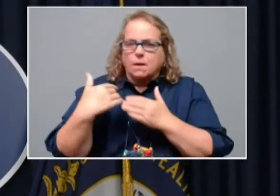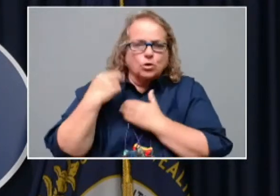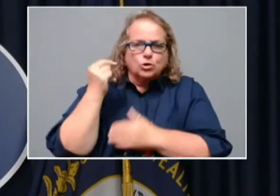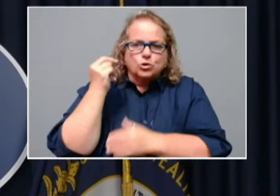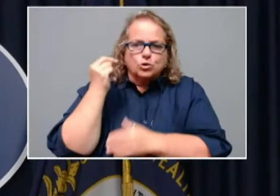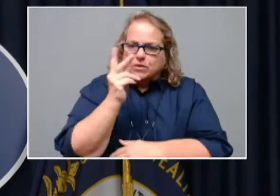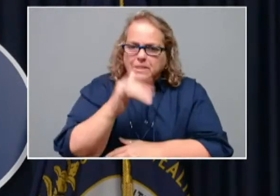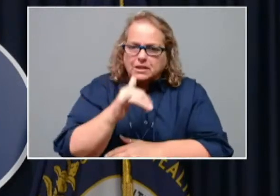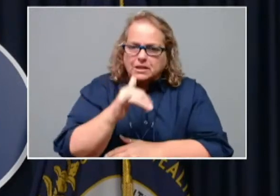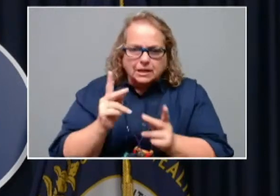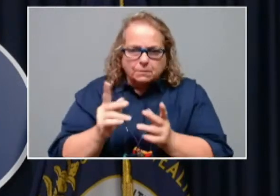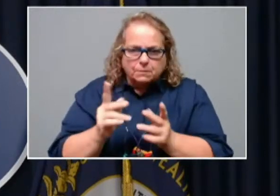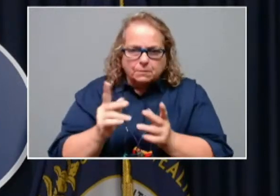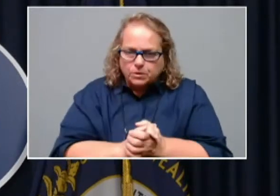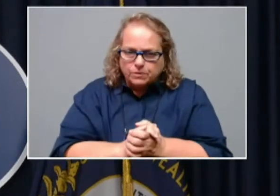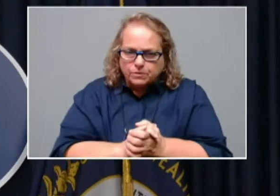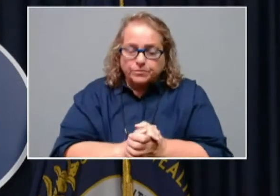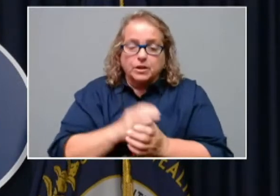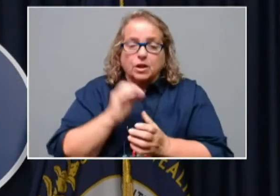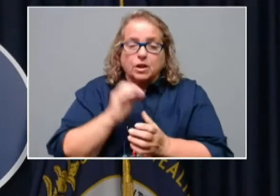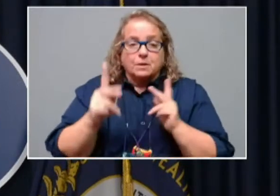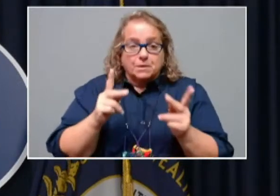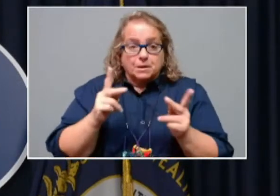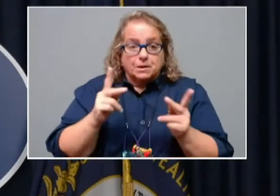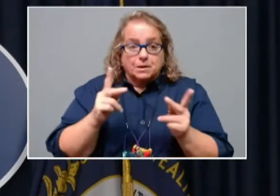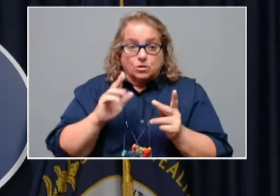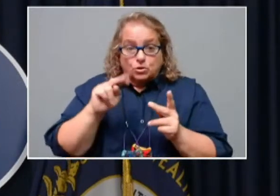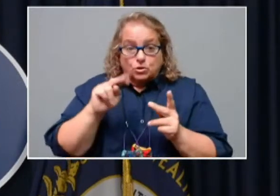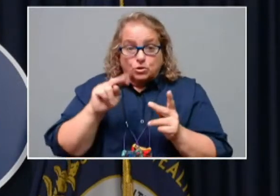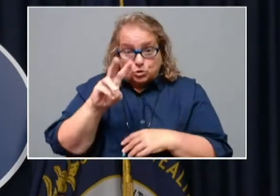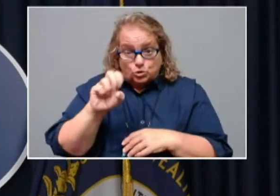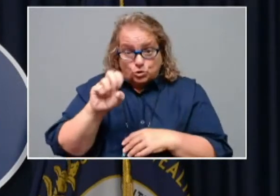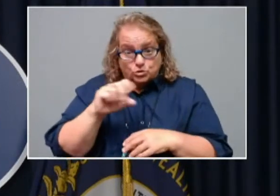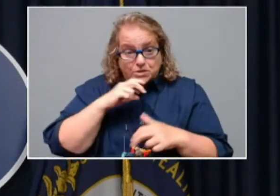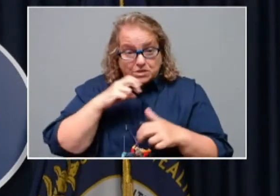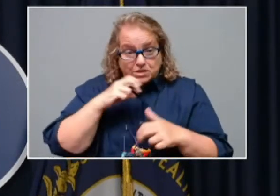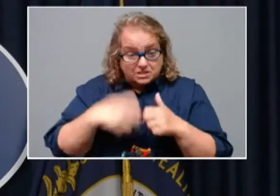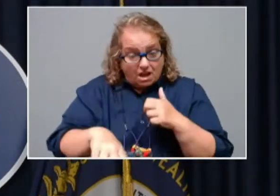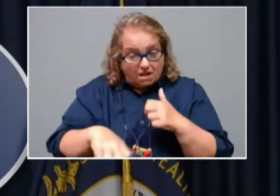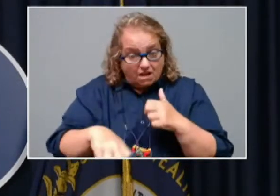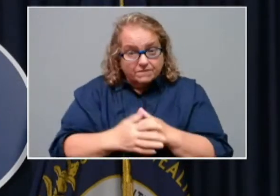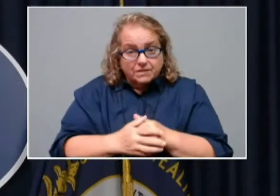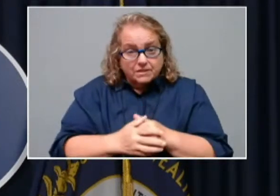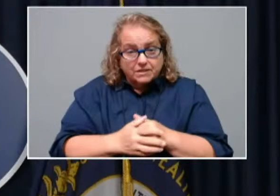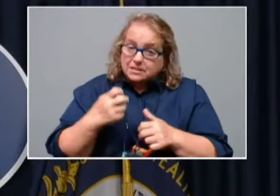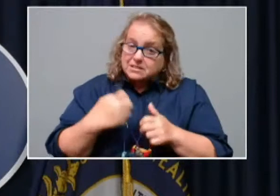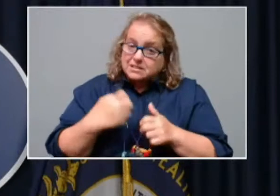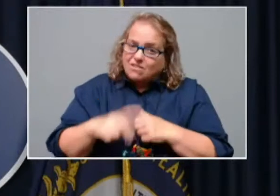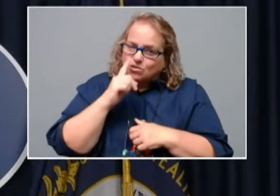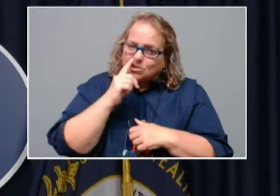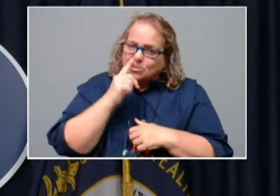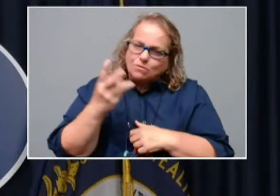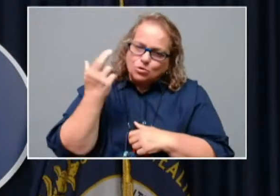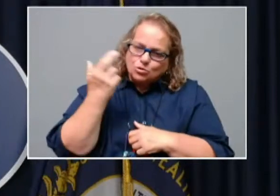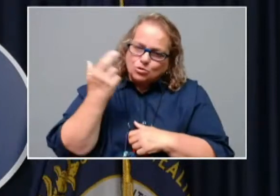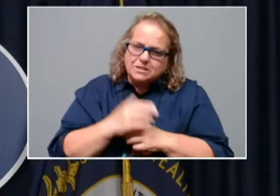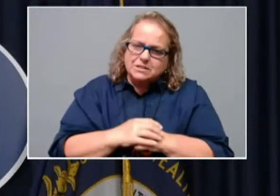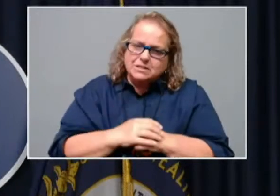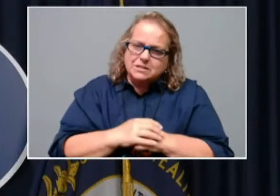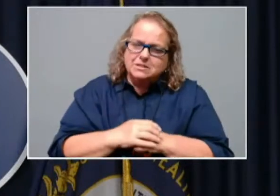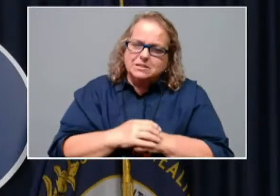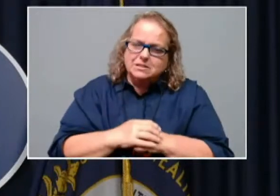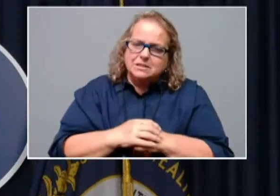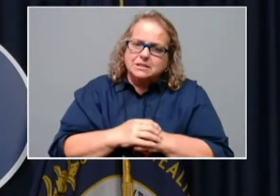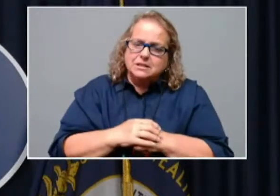folks, today's was tough, tough for a number of reasons, but it's really dire out there. It's really